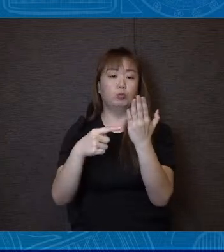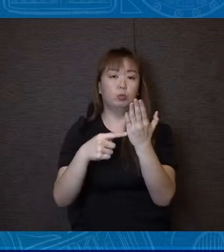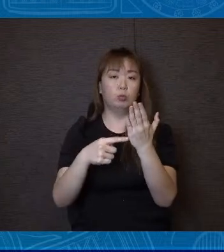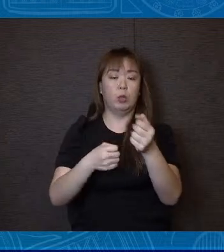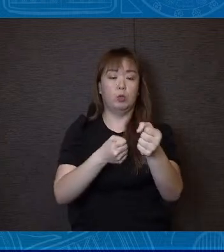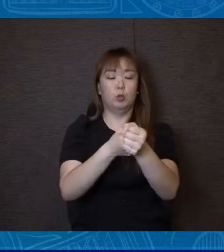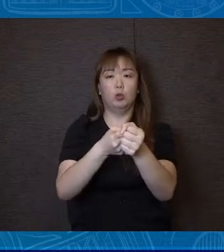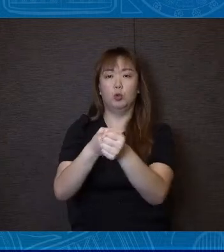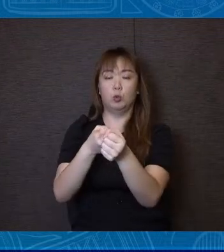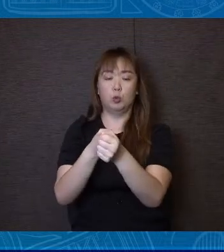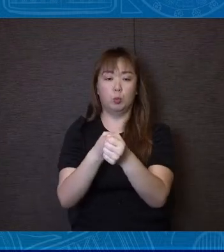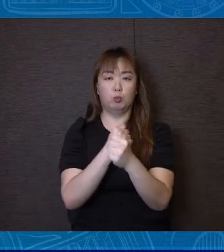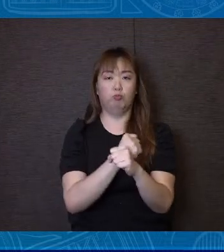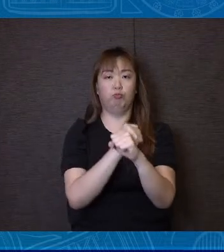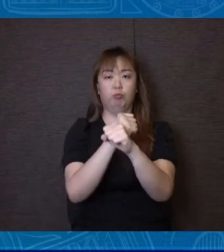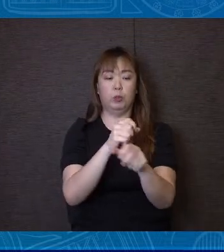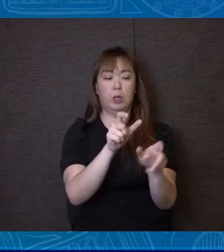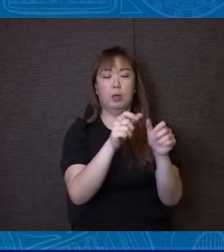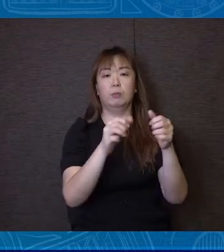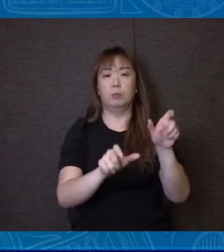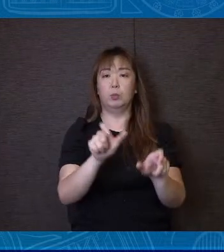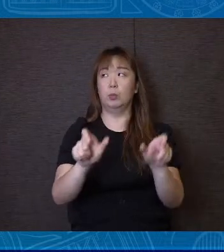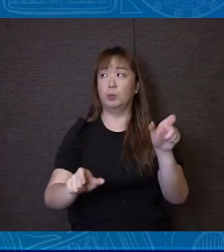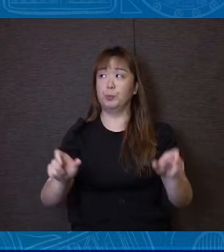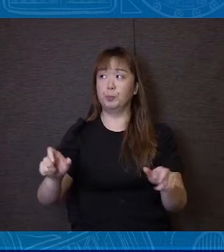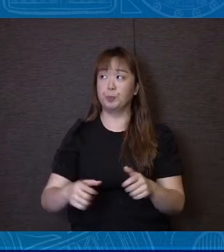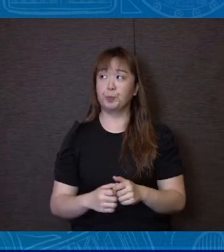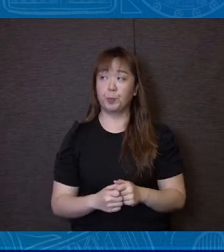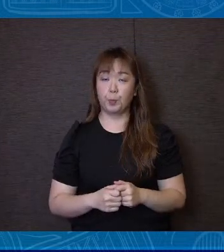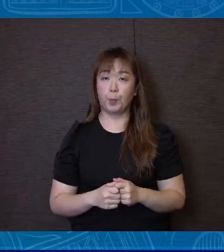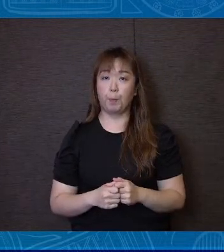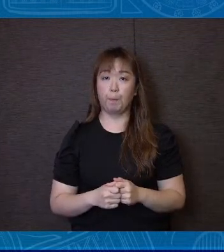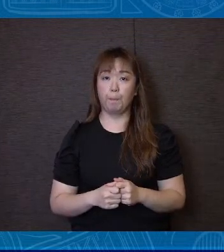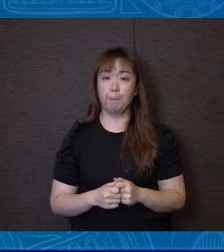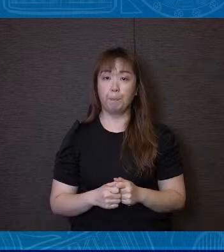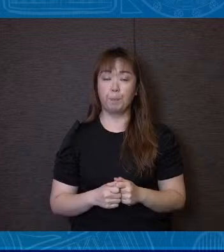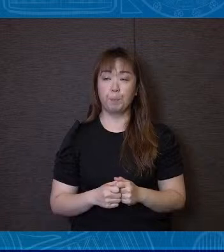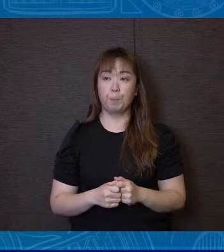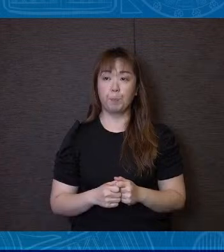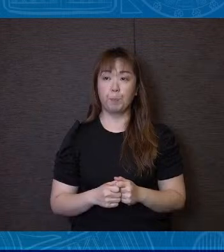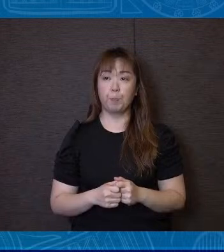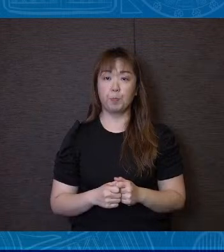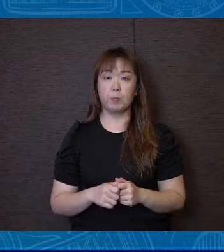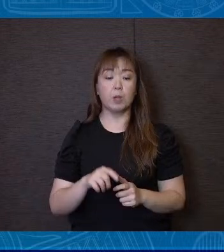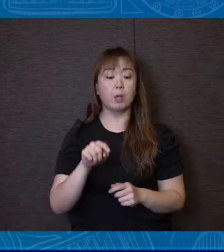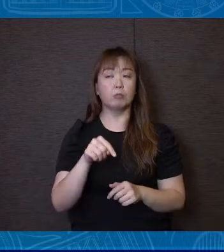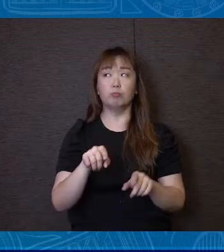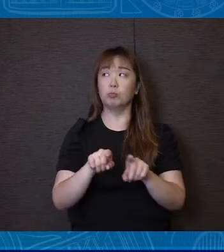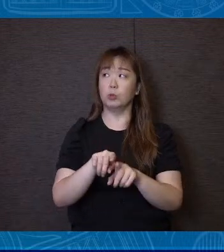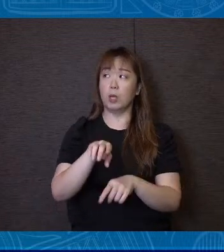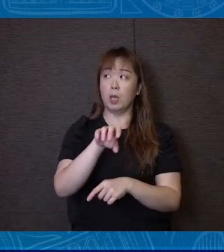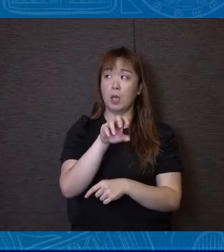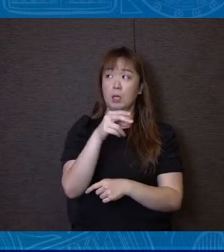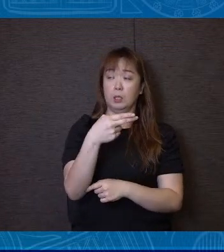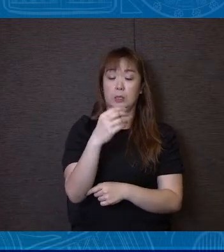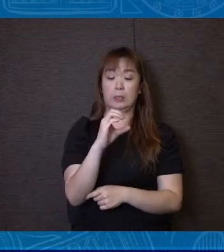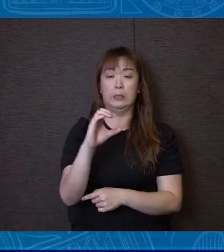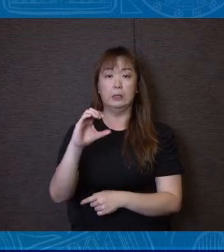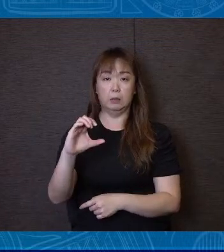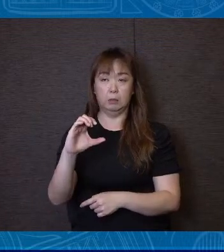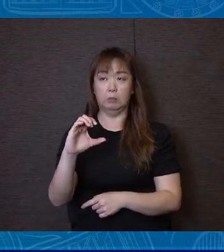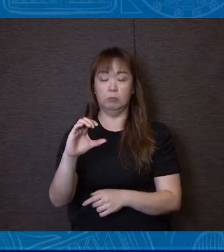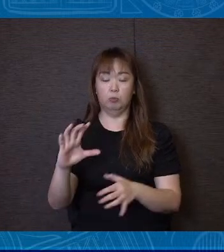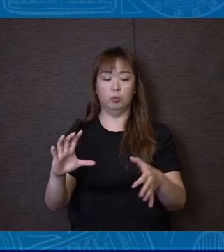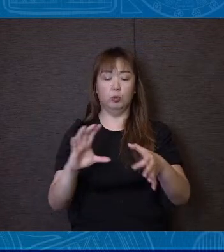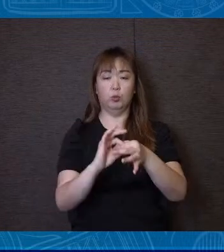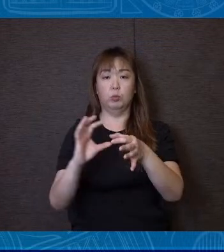assistance. And they are also the inaugurator of the HCC, the Humanitarian Connectivity Charter,